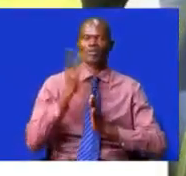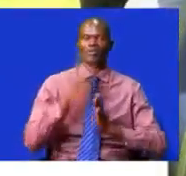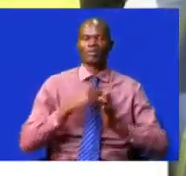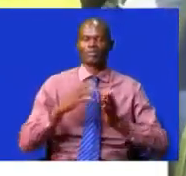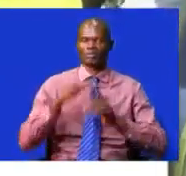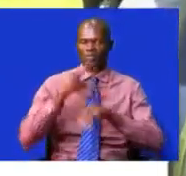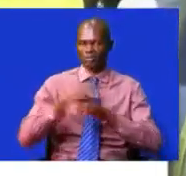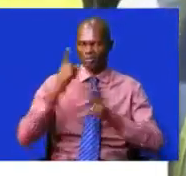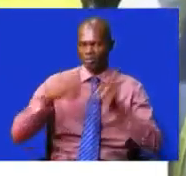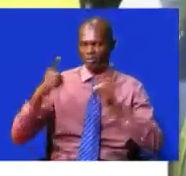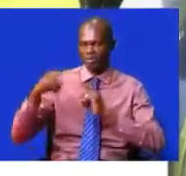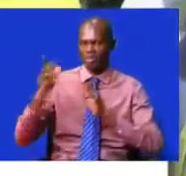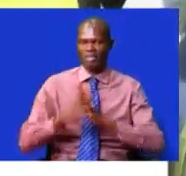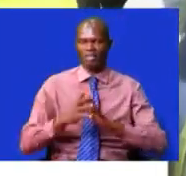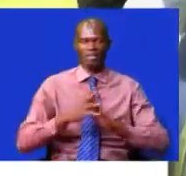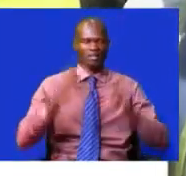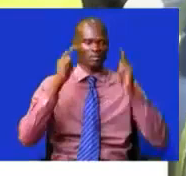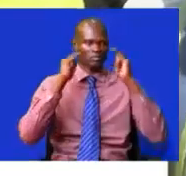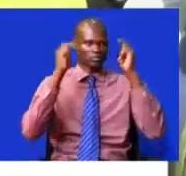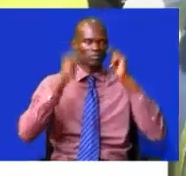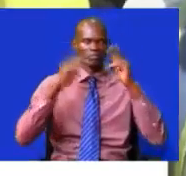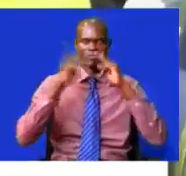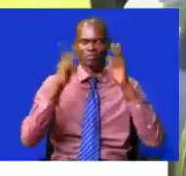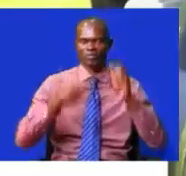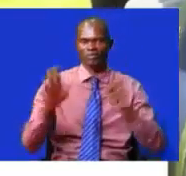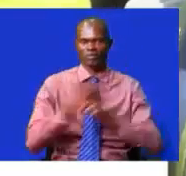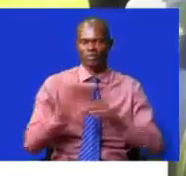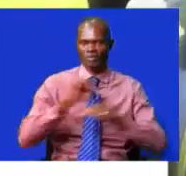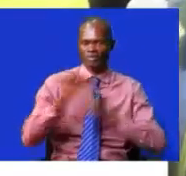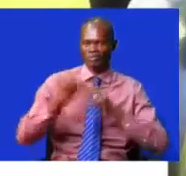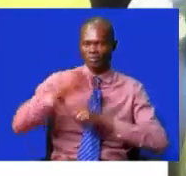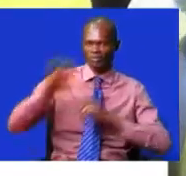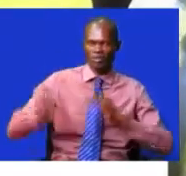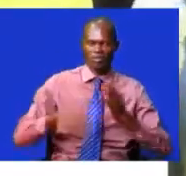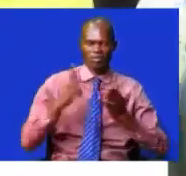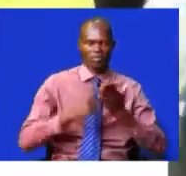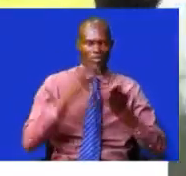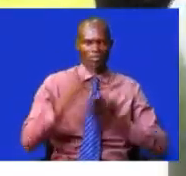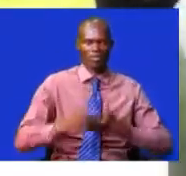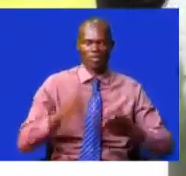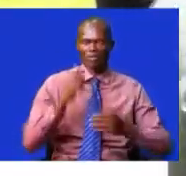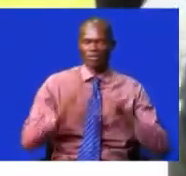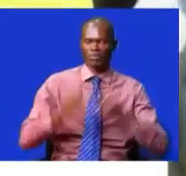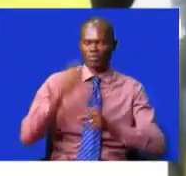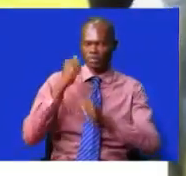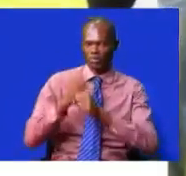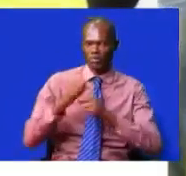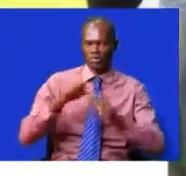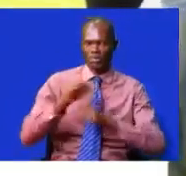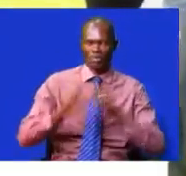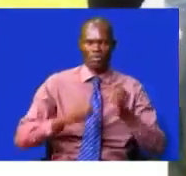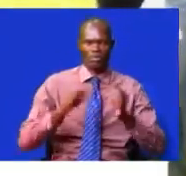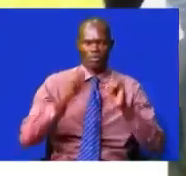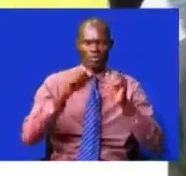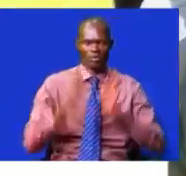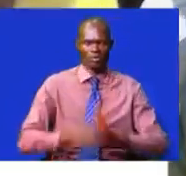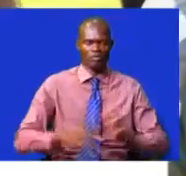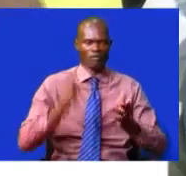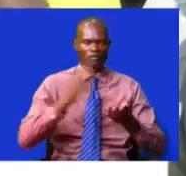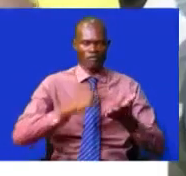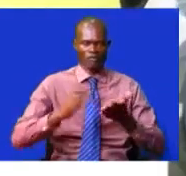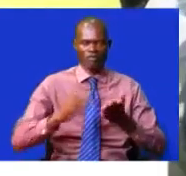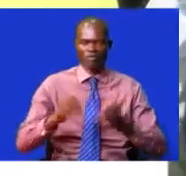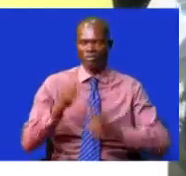right to picket over delayed dues which we worked for during the profiling of the farmers exercise which